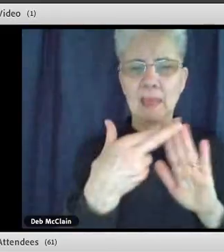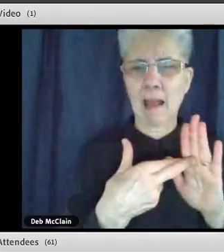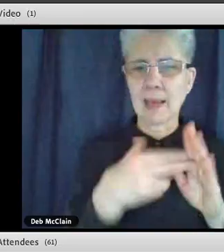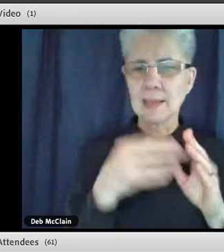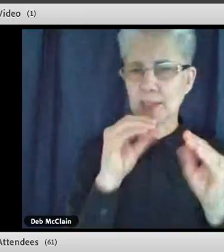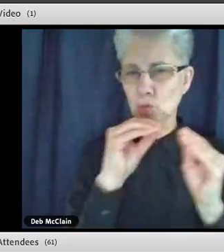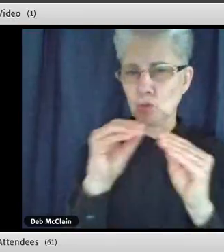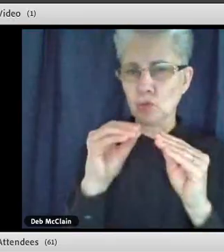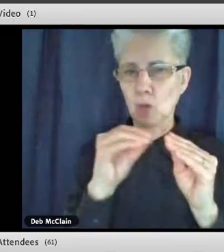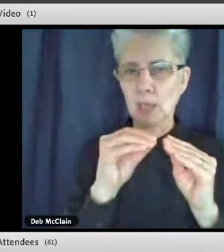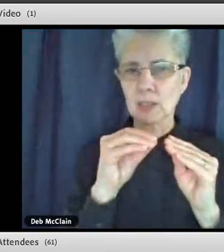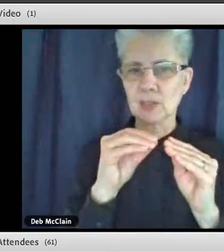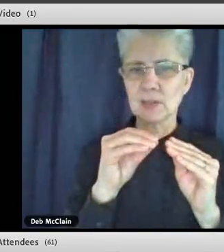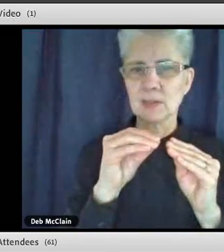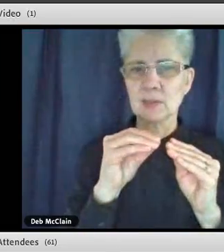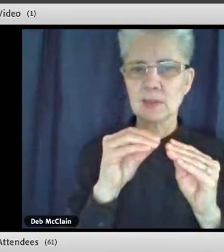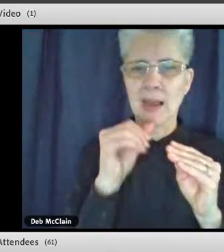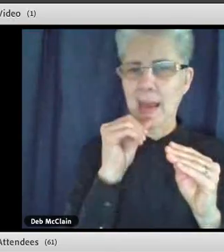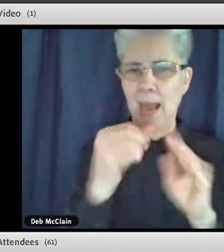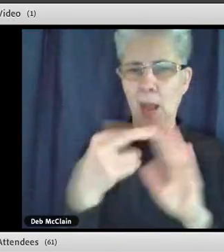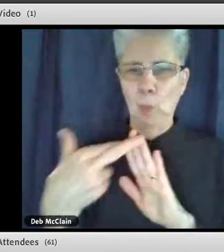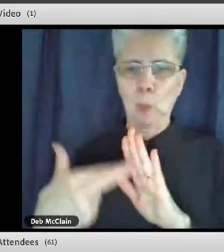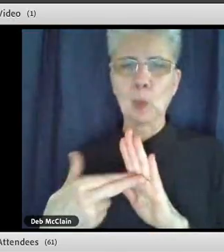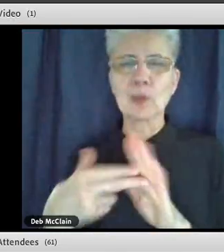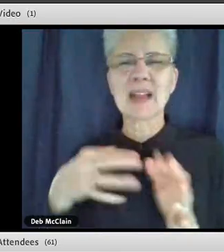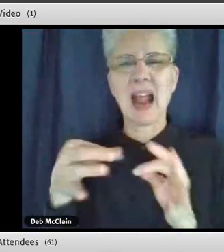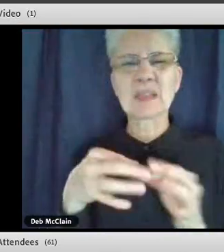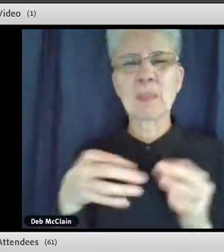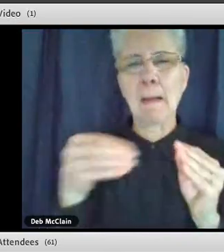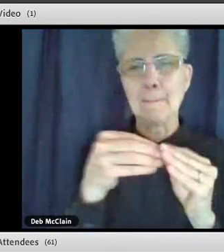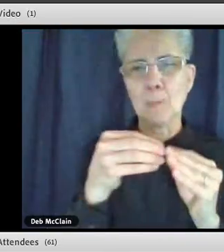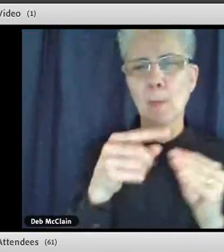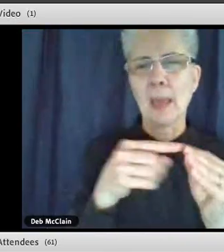to rules, okay? And I'll explain more about that in just a minute, but